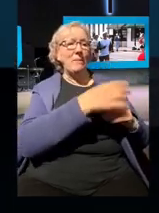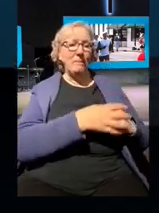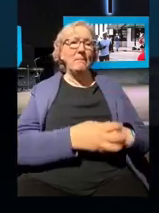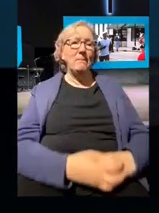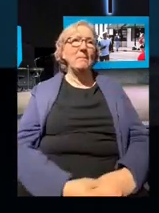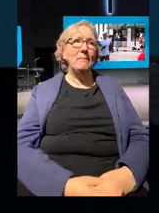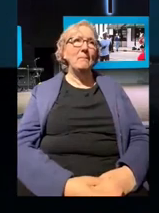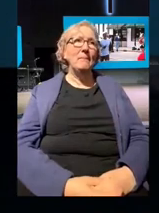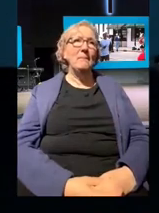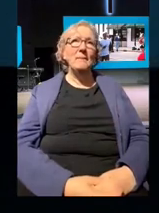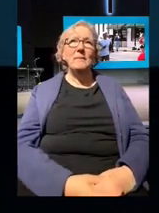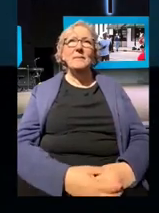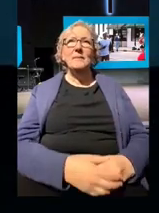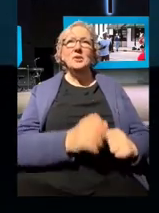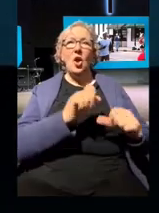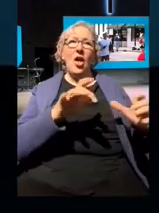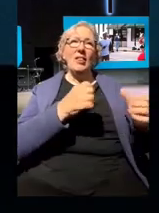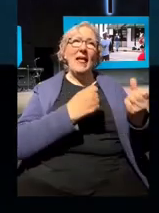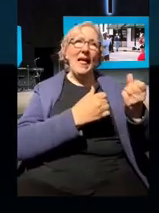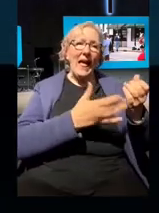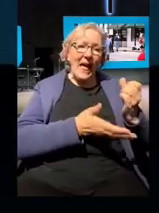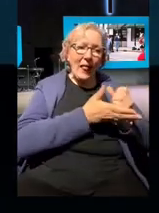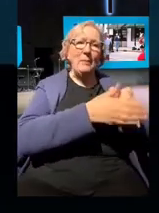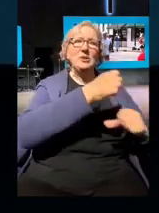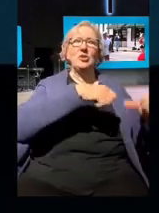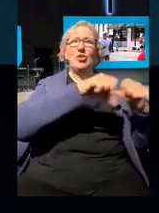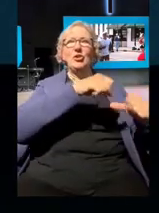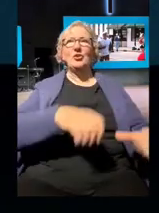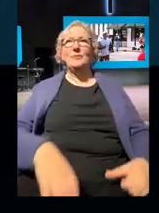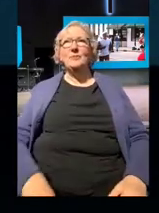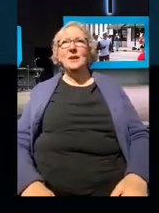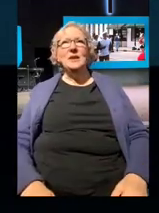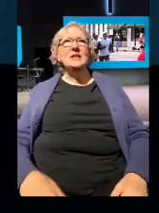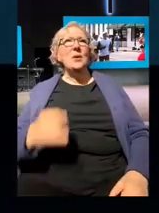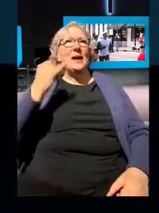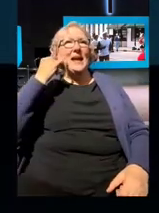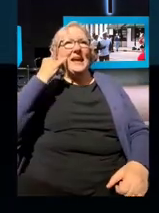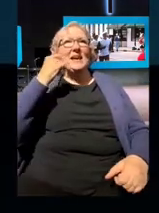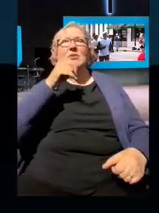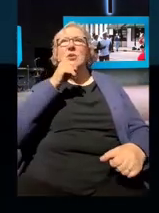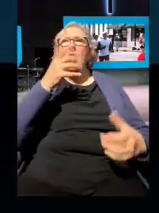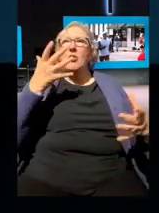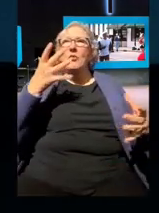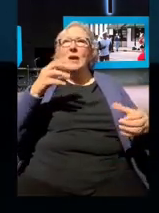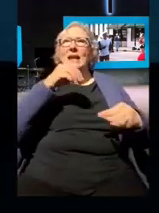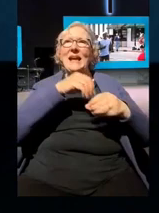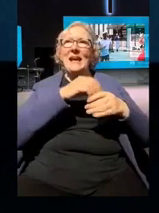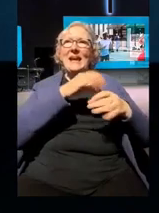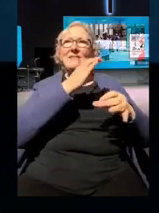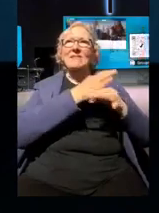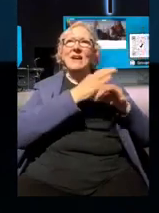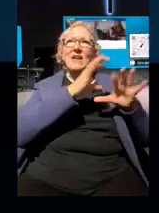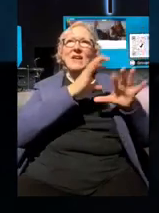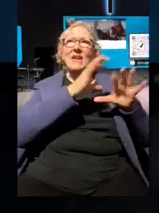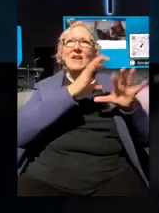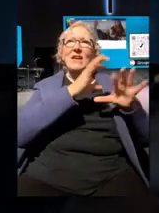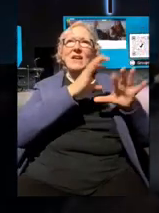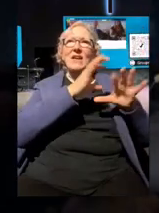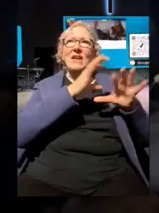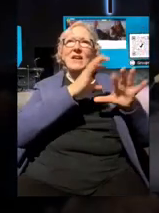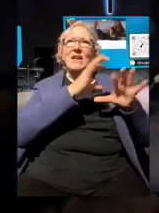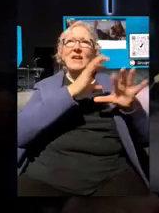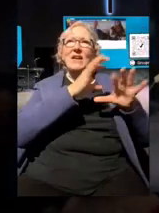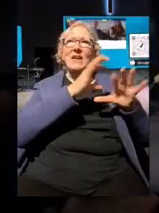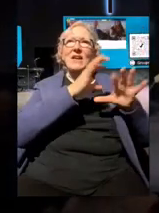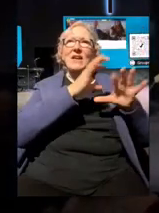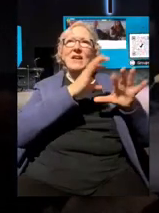So again, if you're not already in a faith group, I would really encourage you to take that step. Again, there's a QR code. It